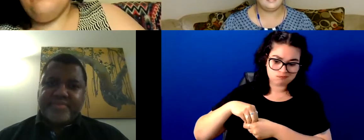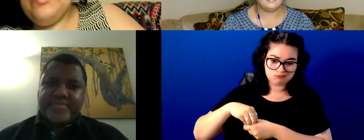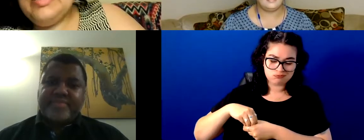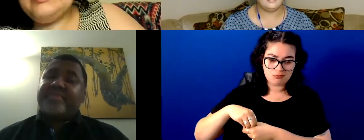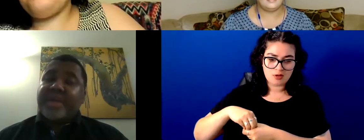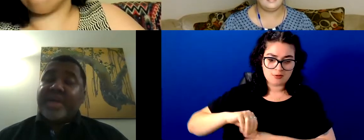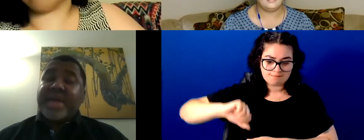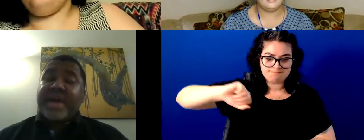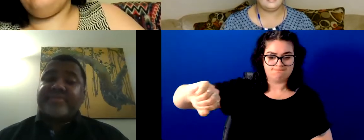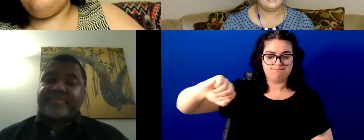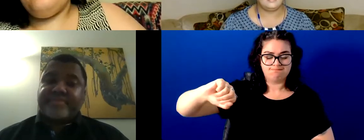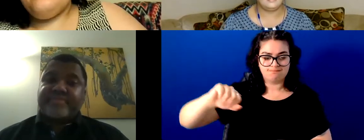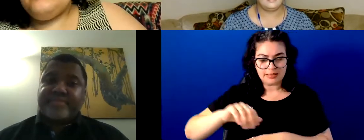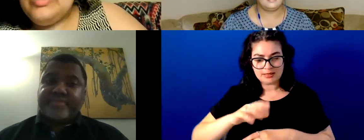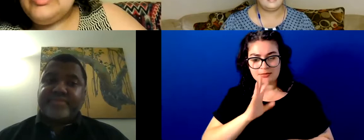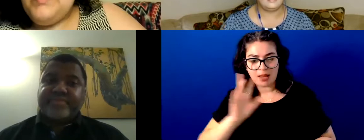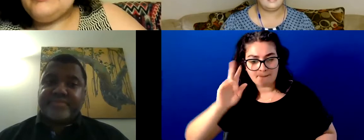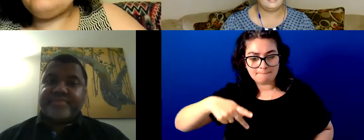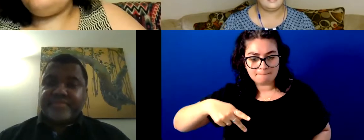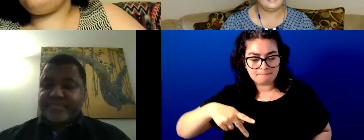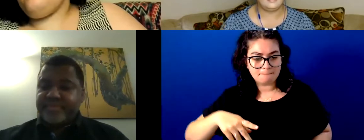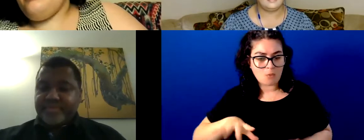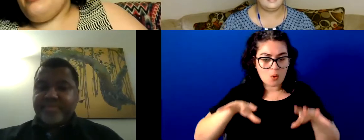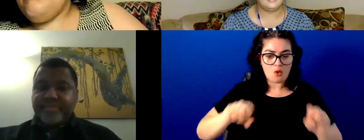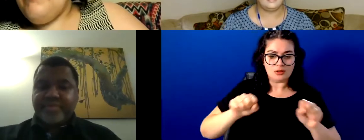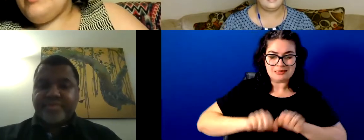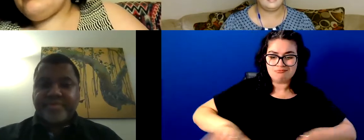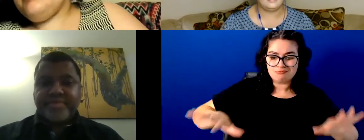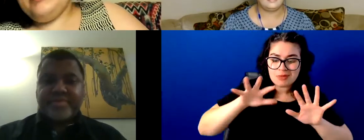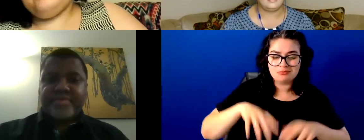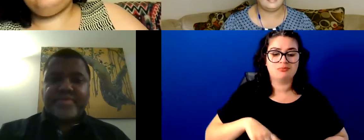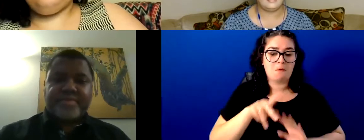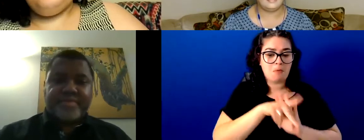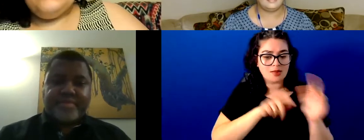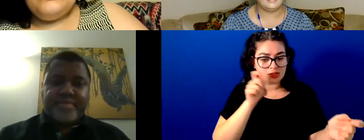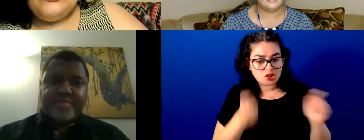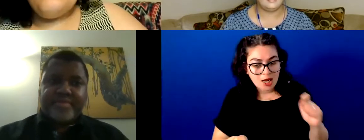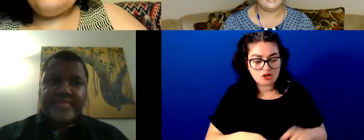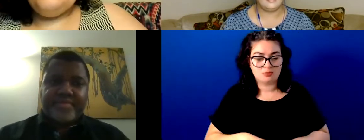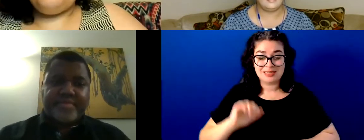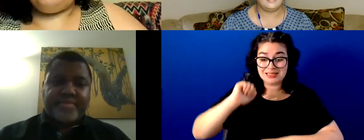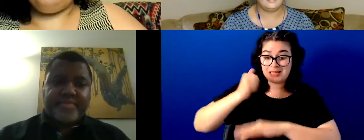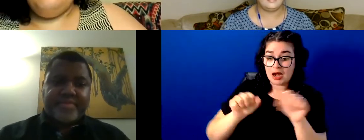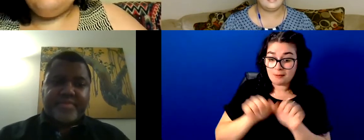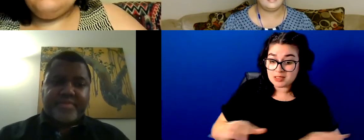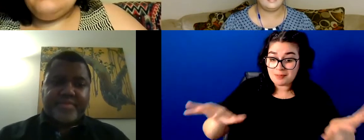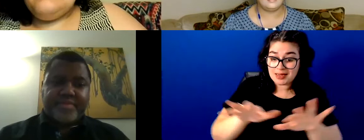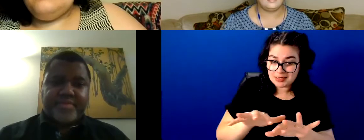and holding space and changing policies and making spaces so much